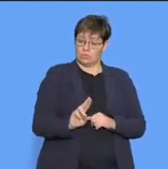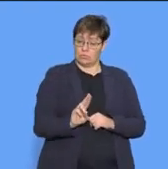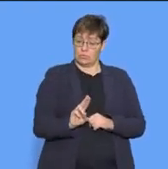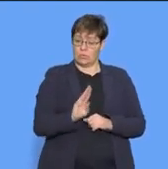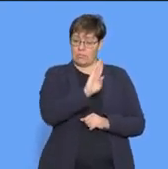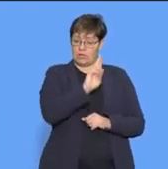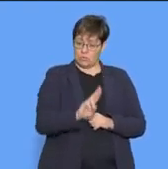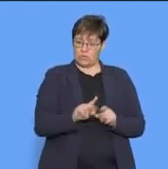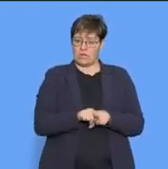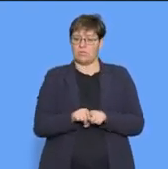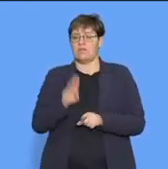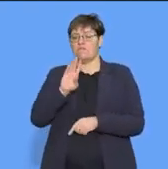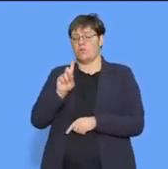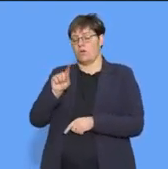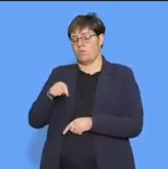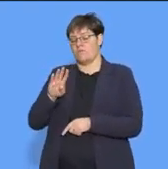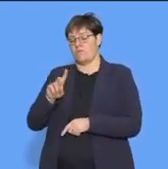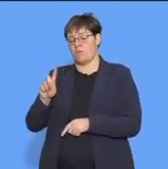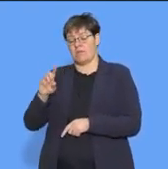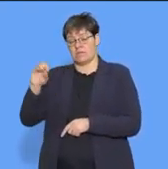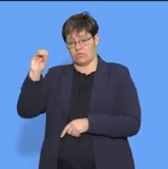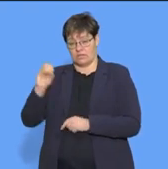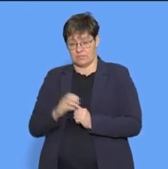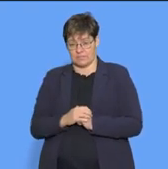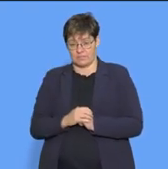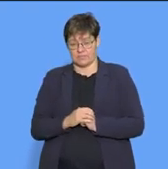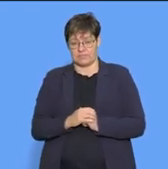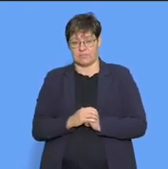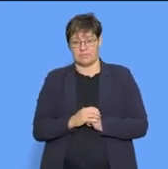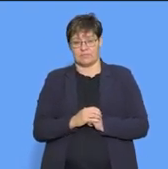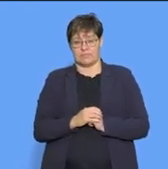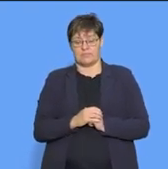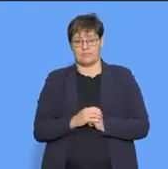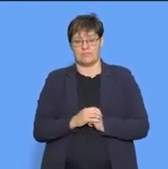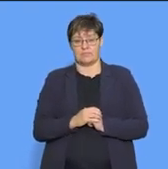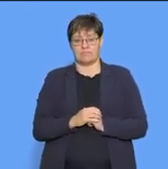this angle here is going to be 41,41 degrees.